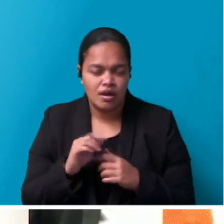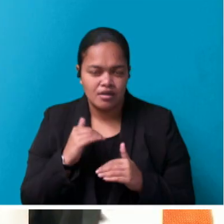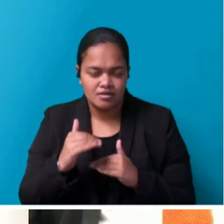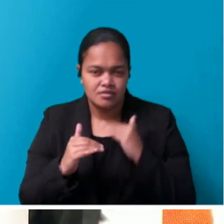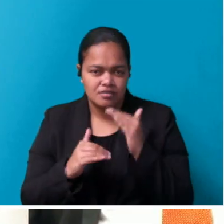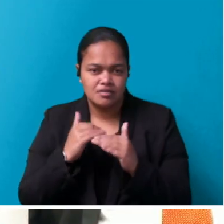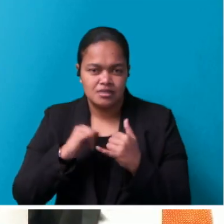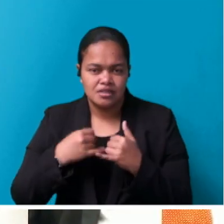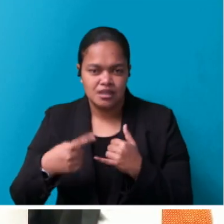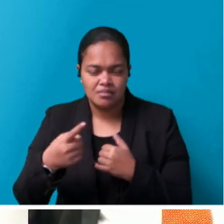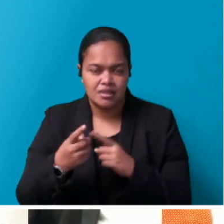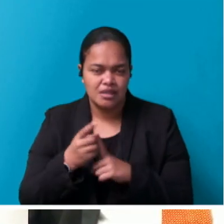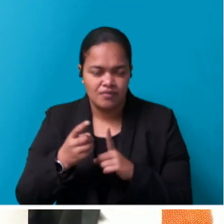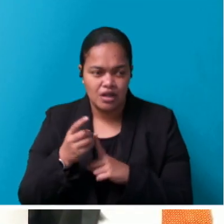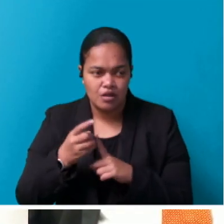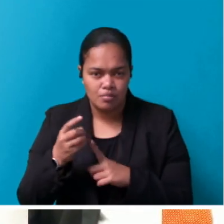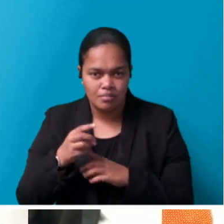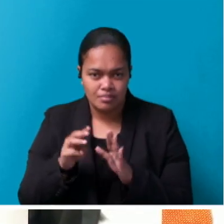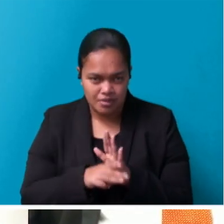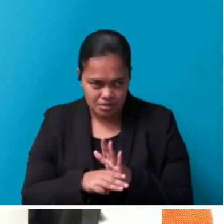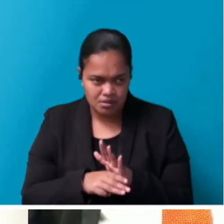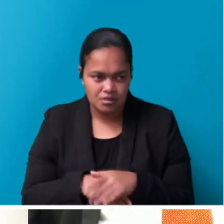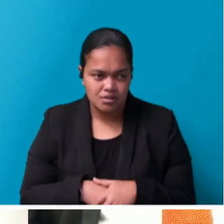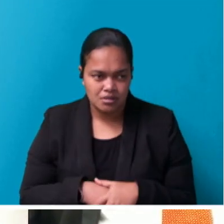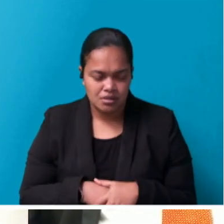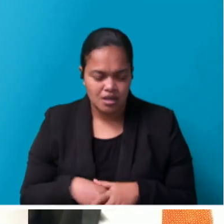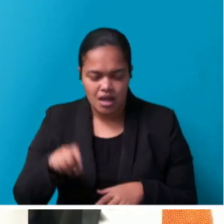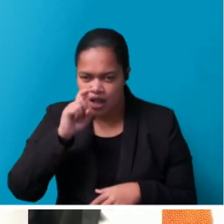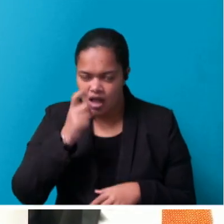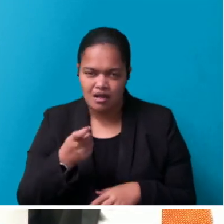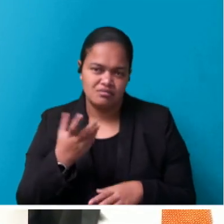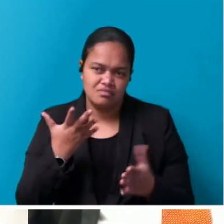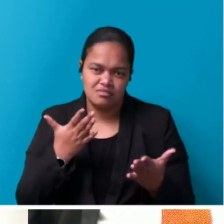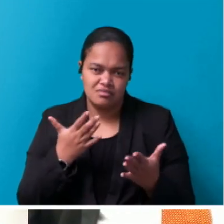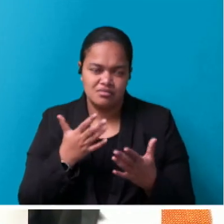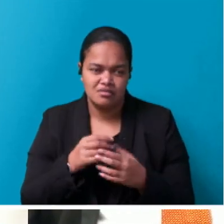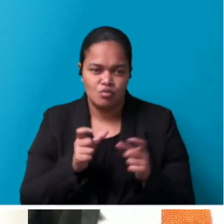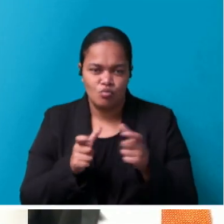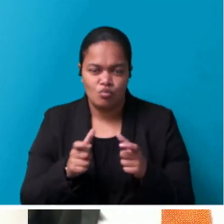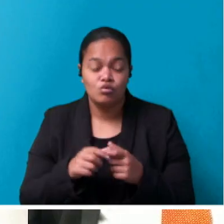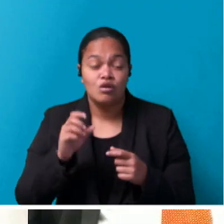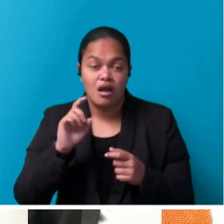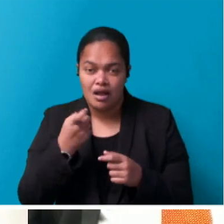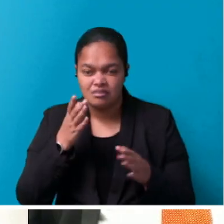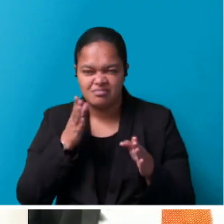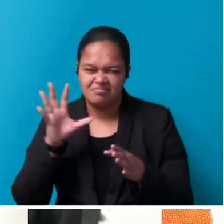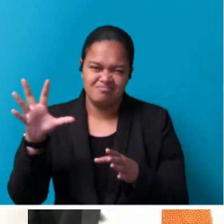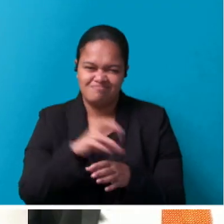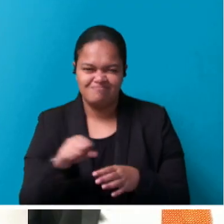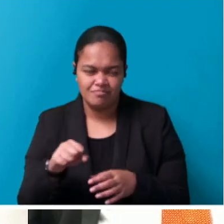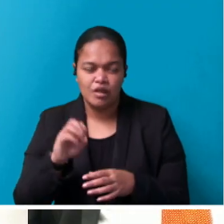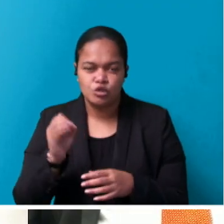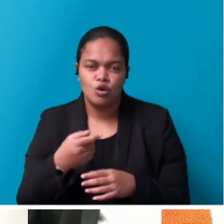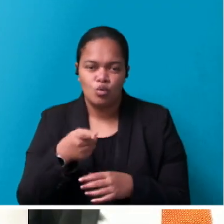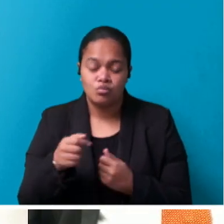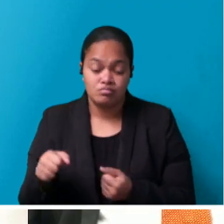sustainable development cannot be overstated. We will continue as well to engage strategically